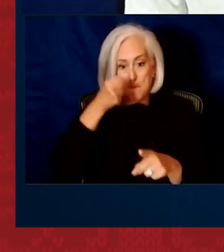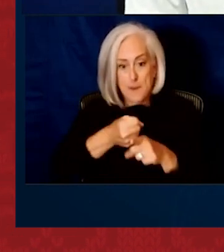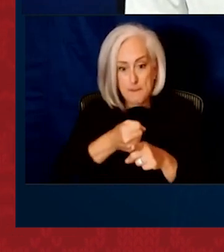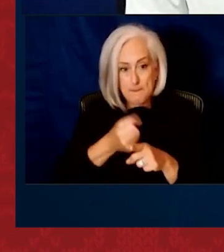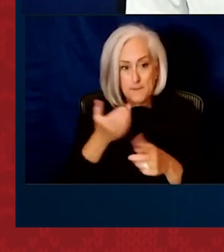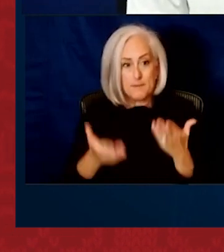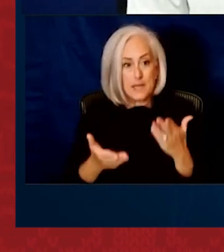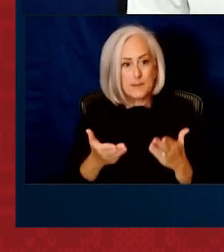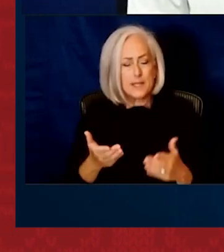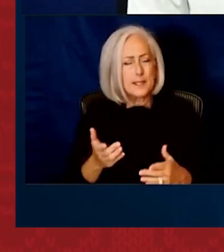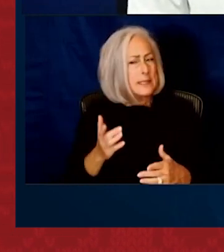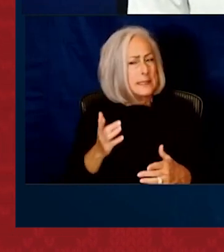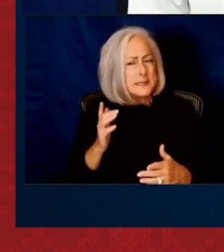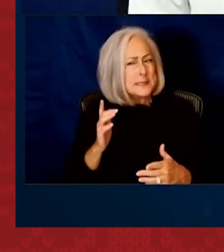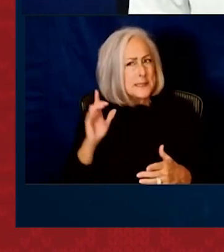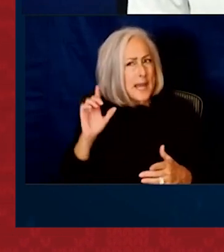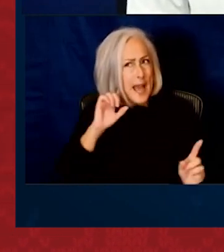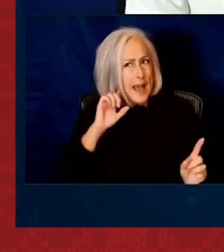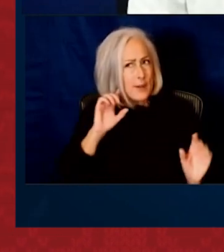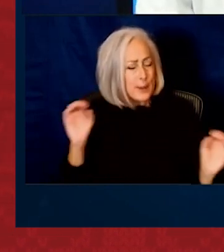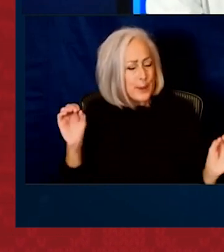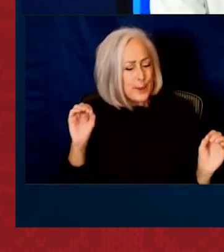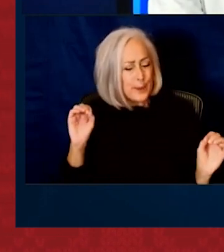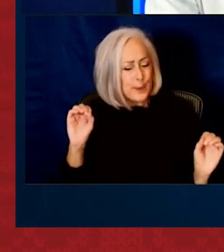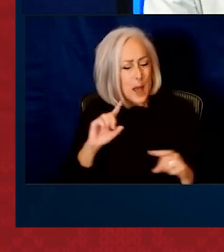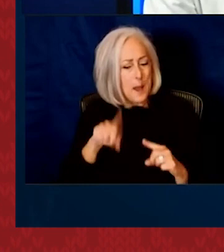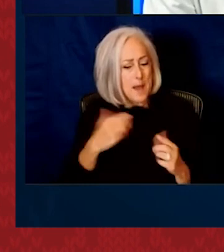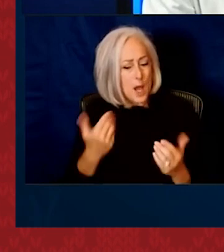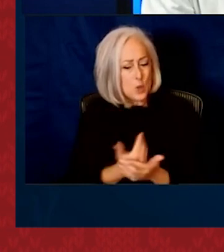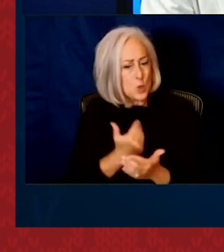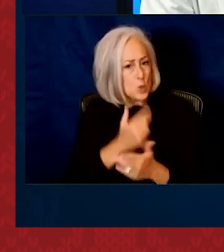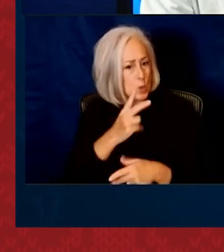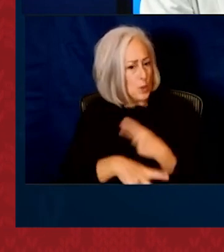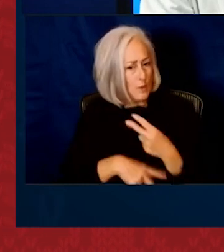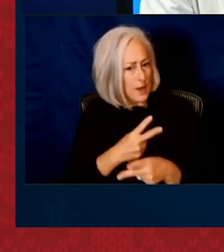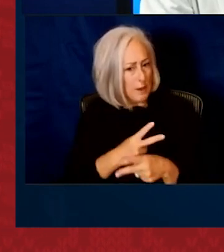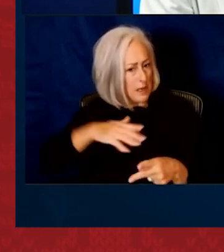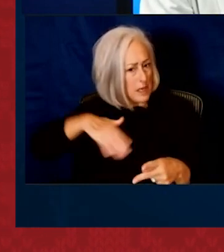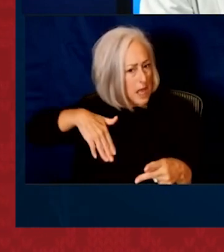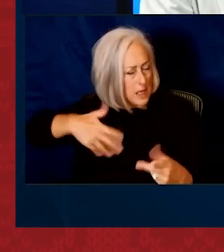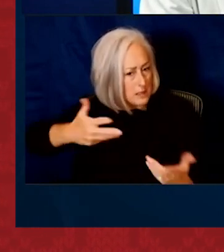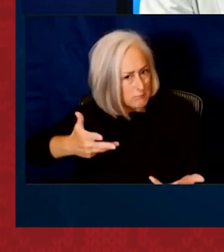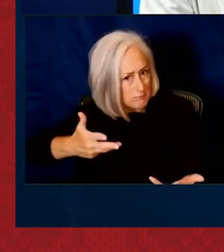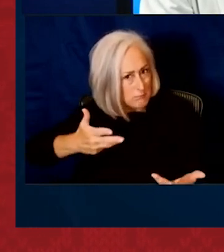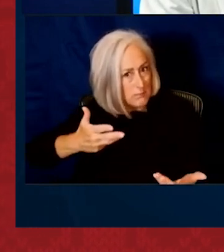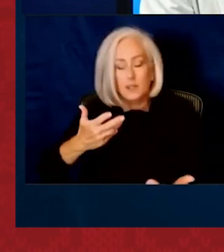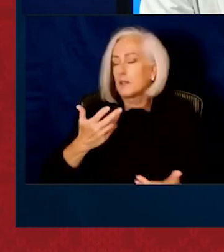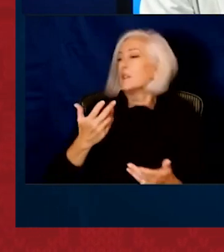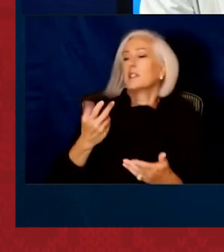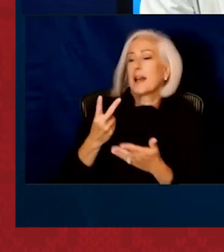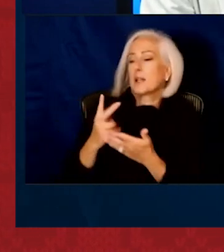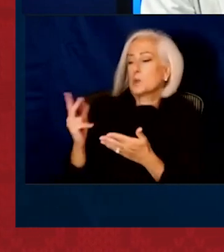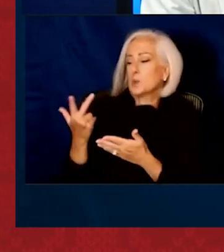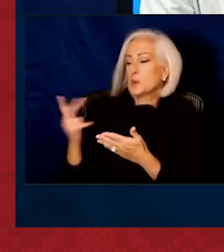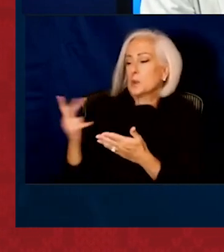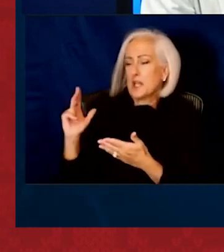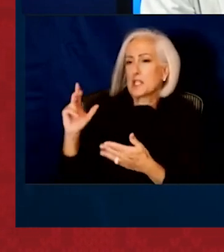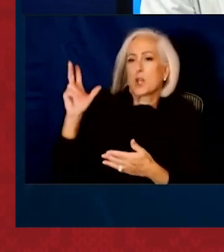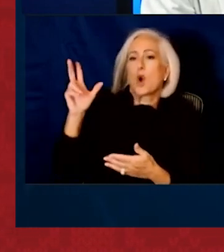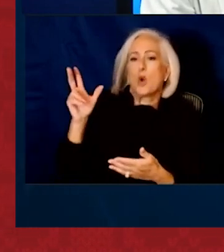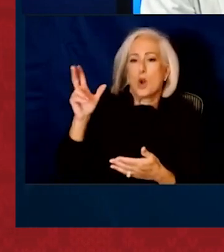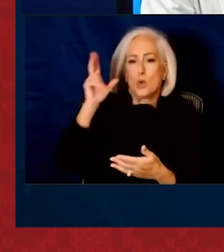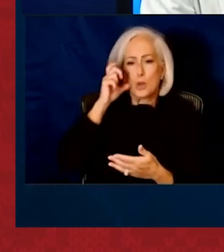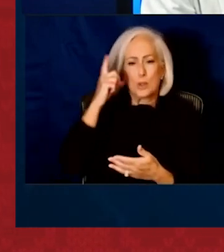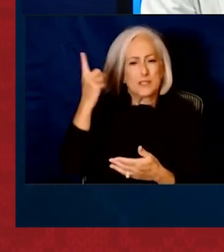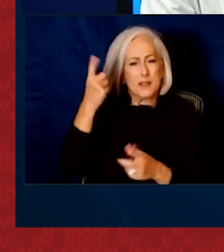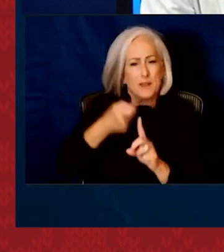rise of any new major variant. How about you? Yeah, no, I think, a few weeks ago there was one that was in like out 1, of 2, India, 3, 4,